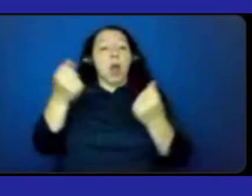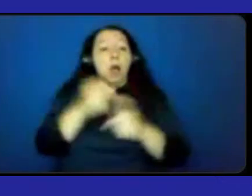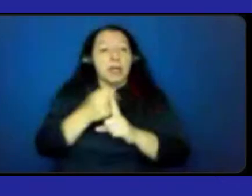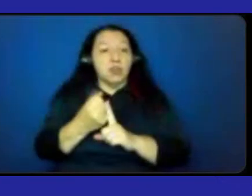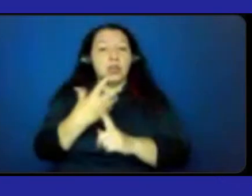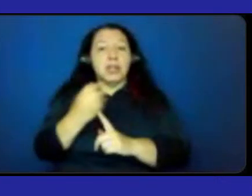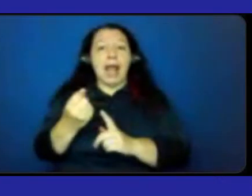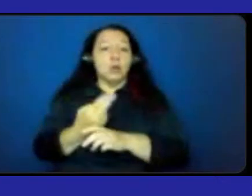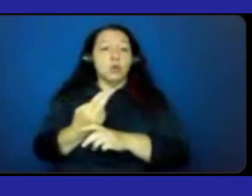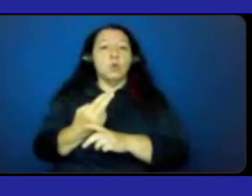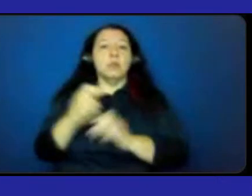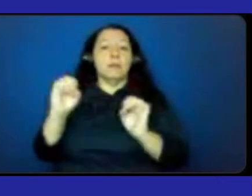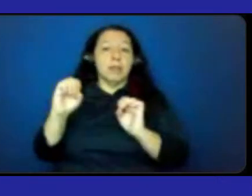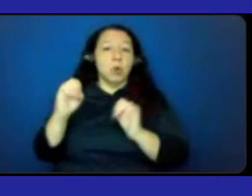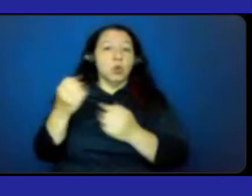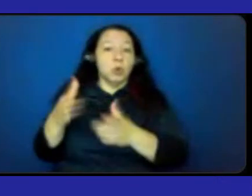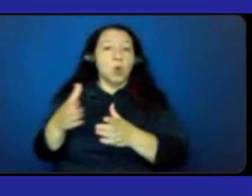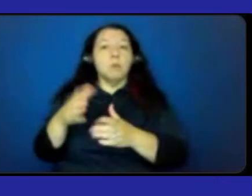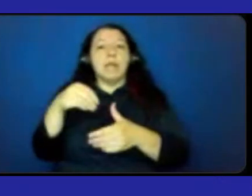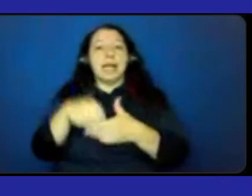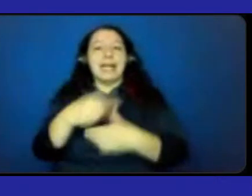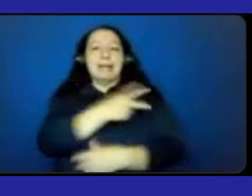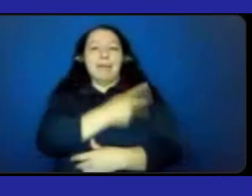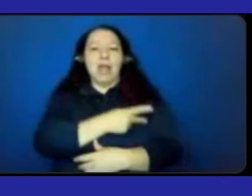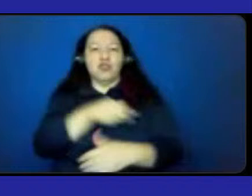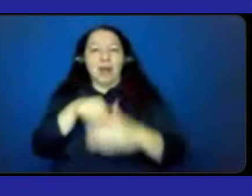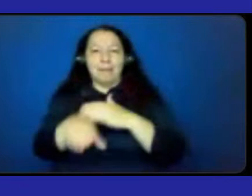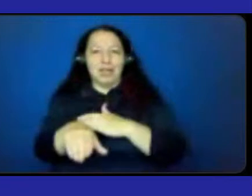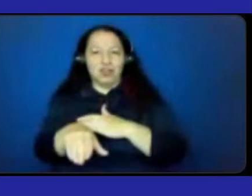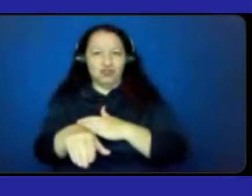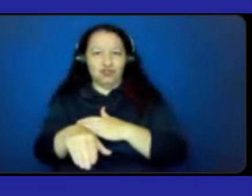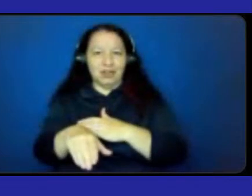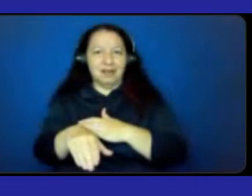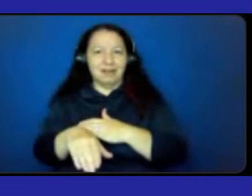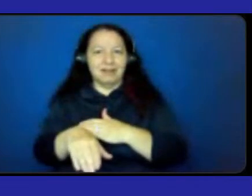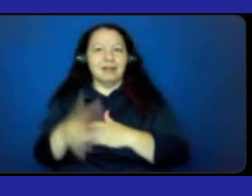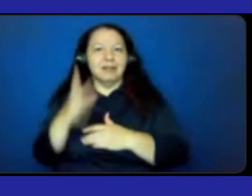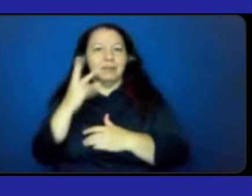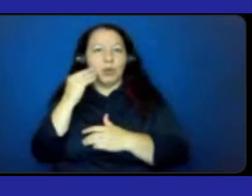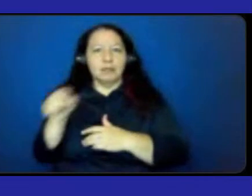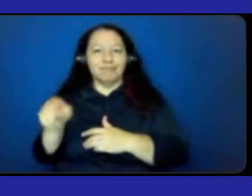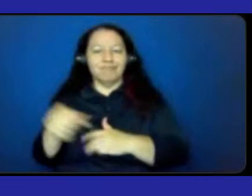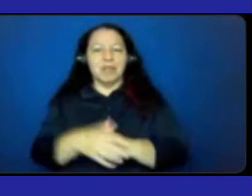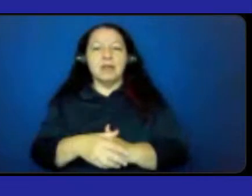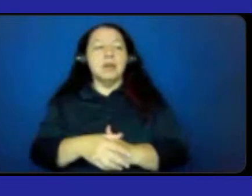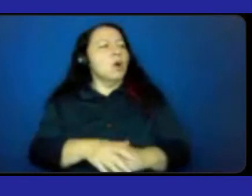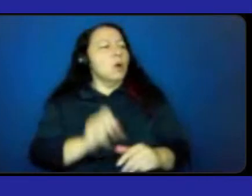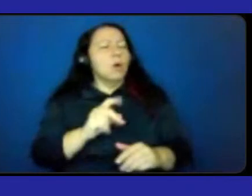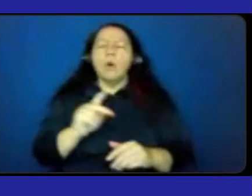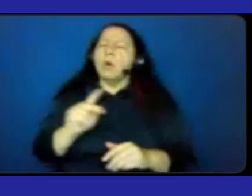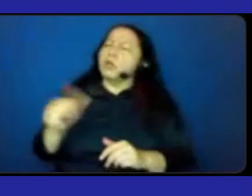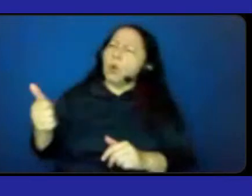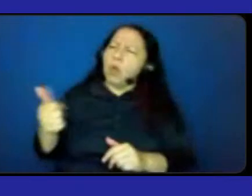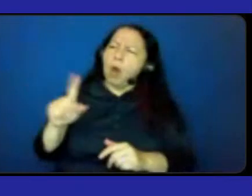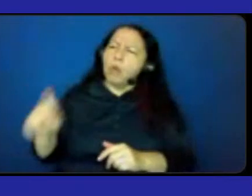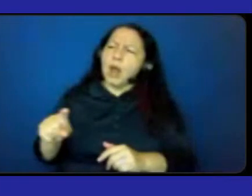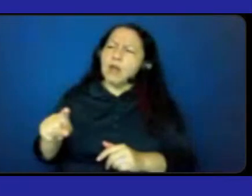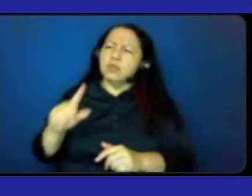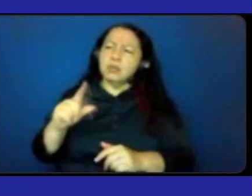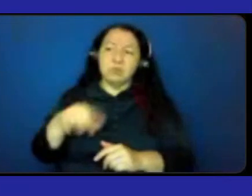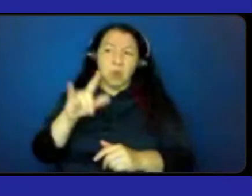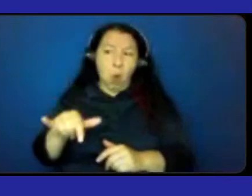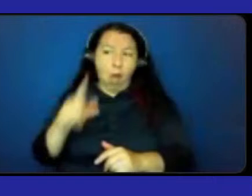and inpatient admissions. And of course, the other issue is, the quality of the